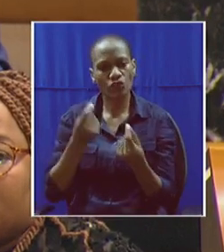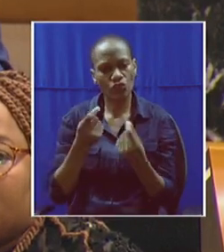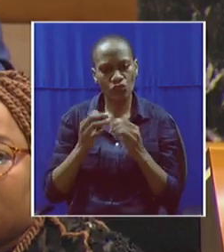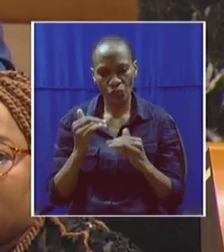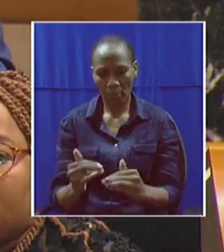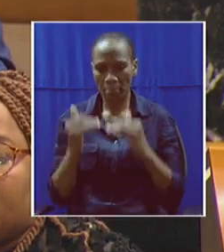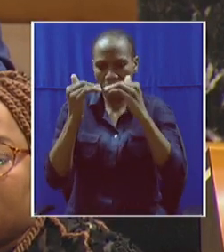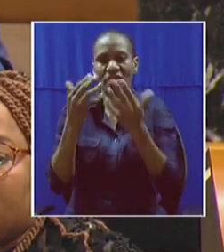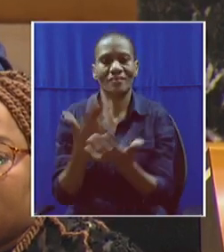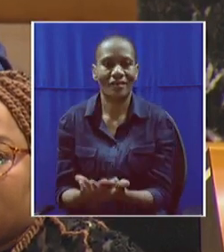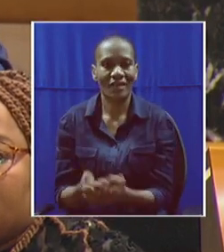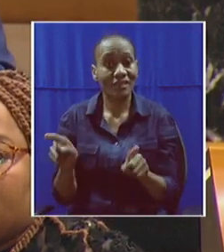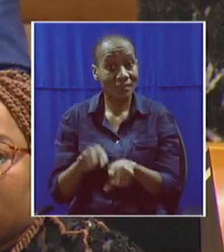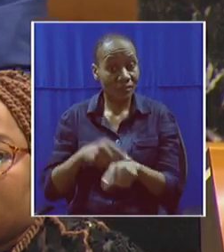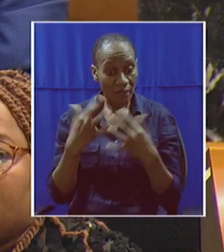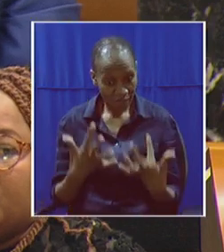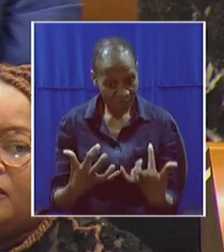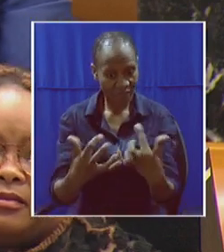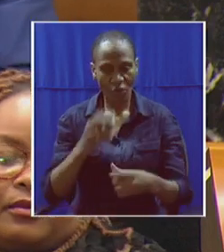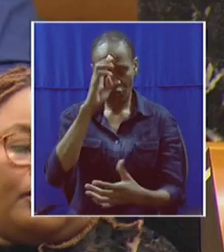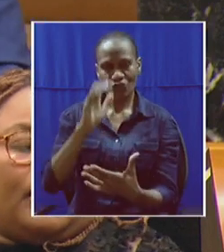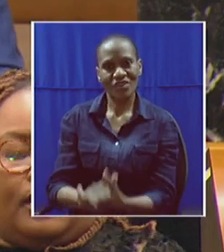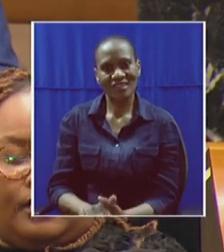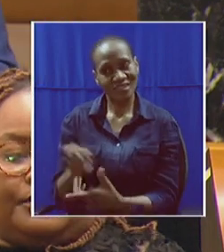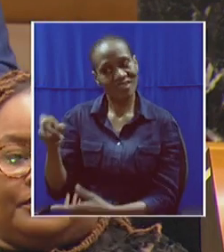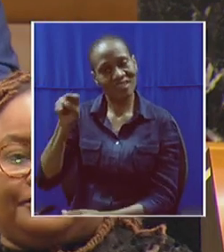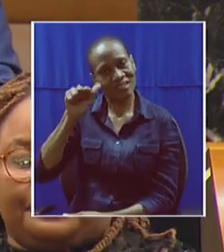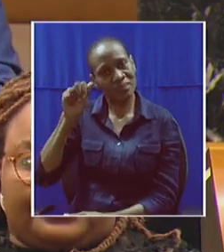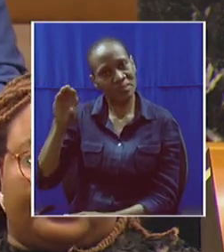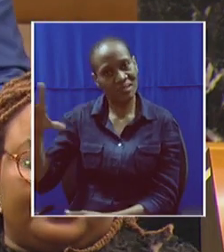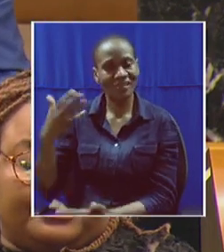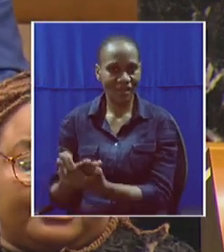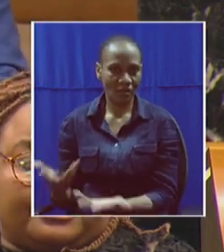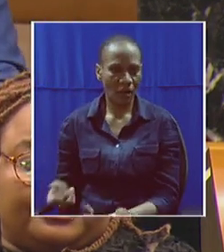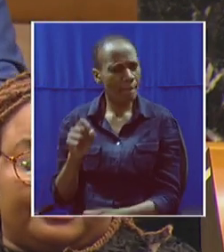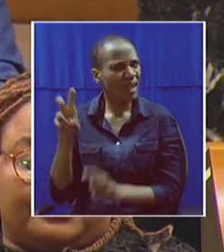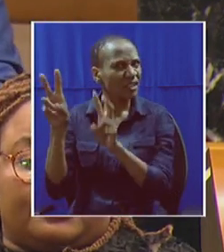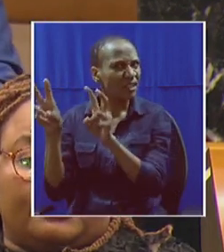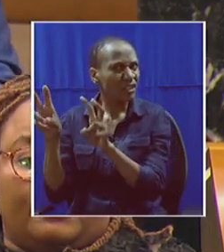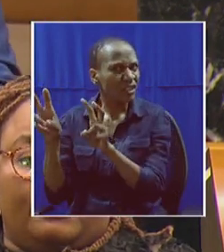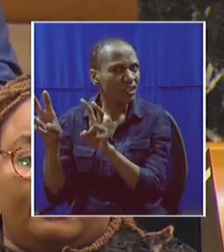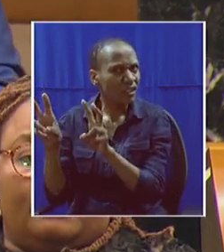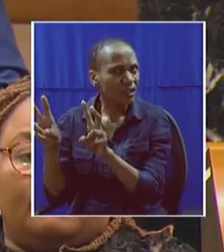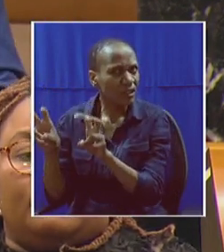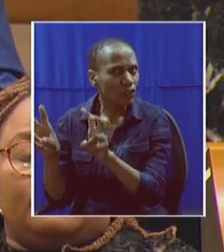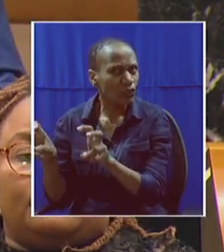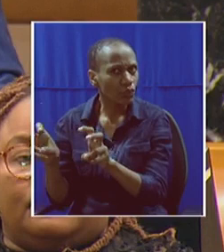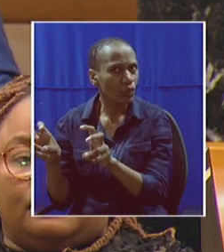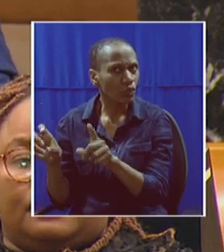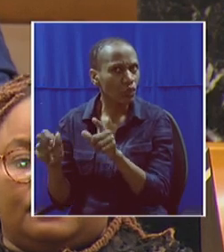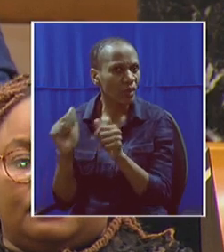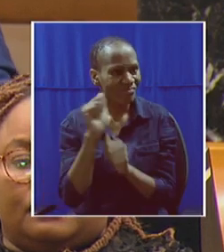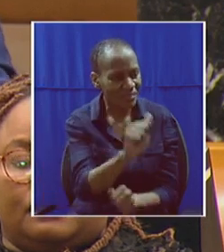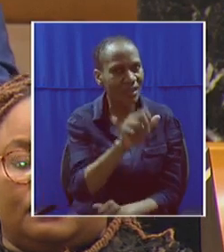Africans can have confidence once again however the issue raised by sabc a number of times relates